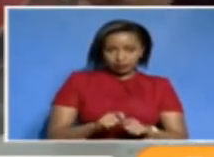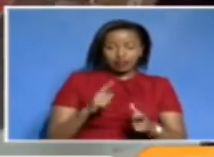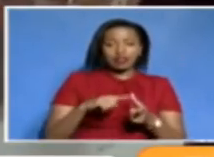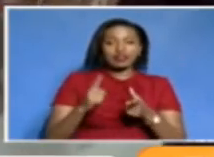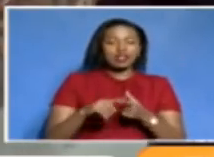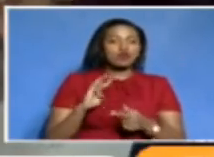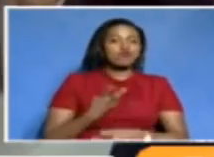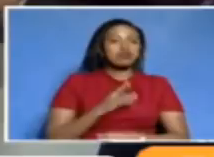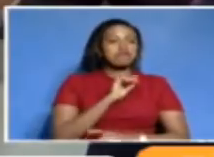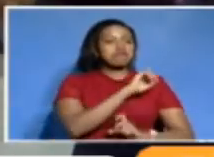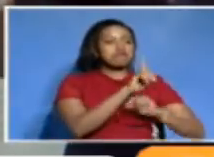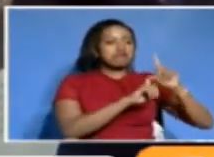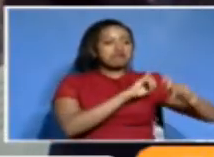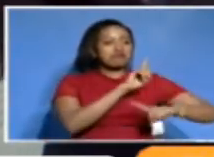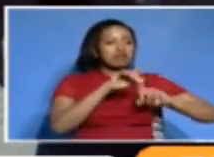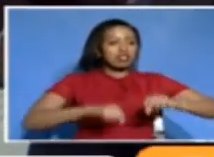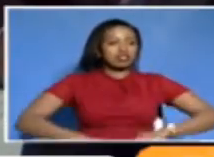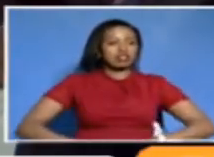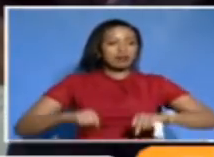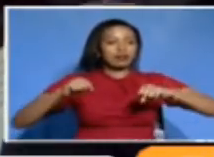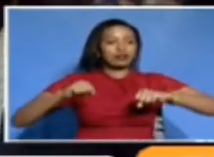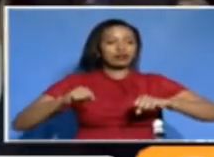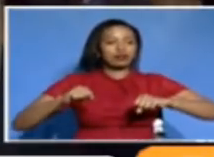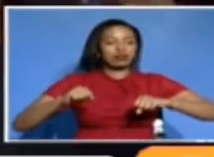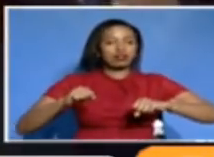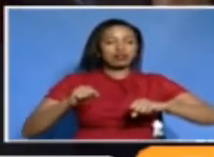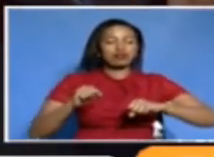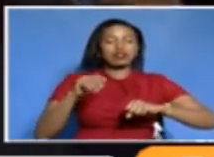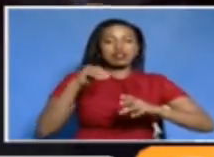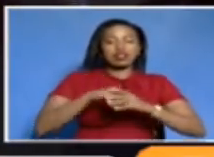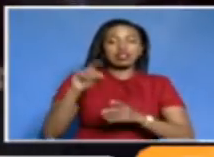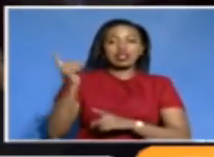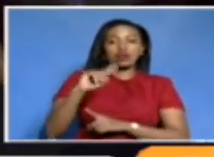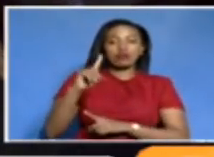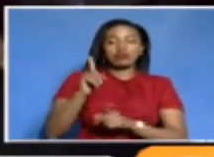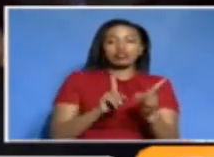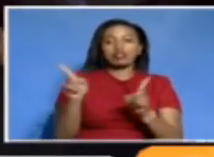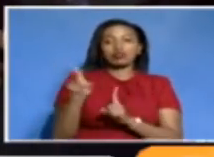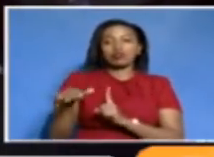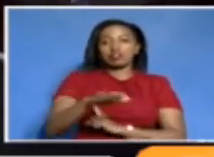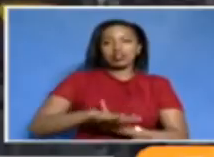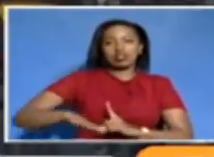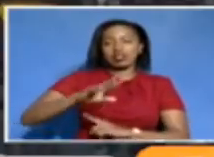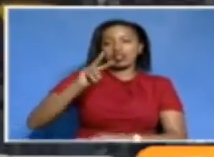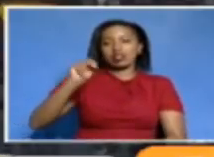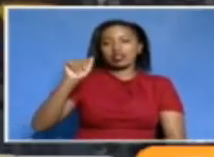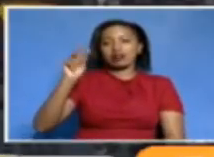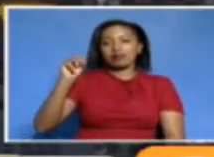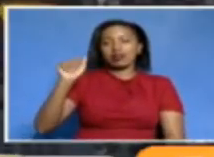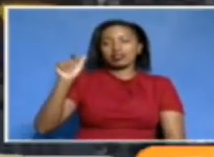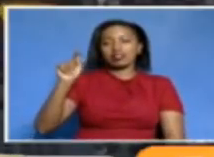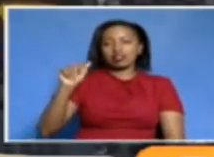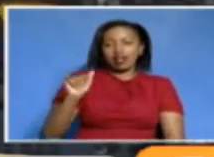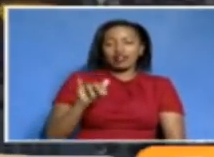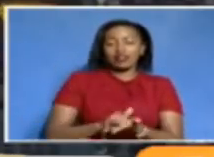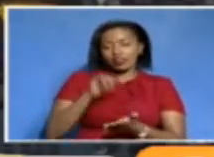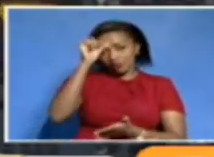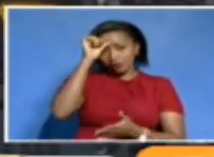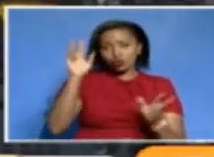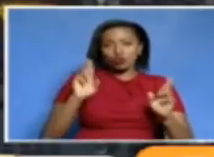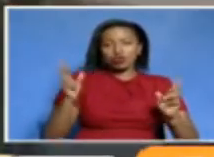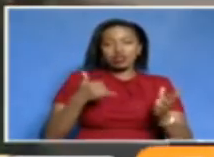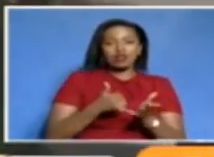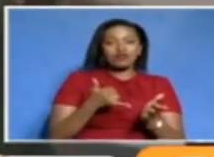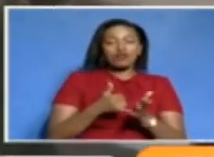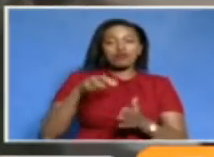the chairperson of Nairobi Metropolitan Area Transport Authority, NAMATA, that government had already engaged matatu owners on how